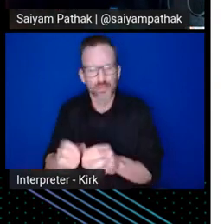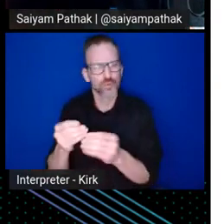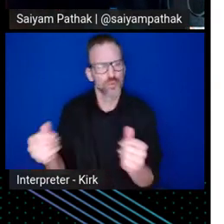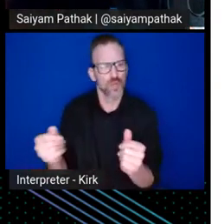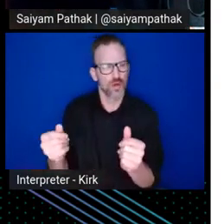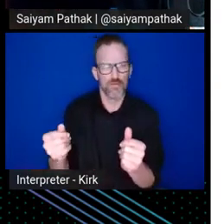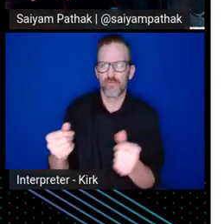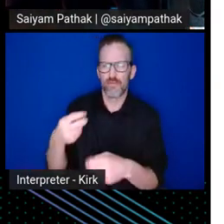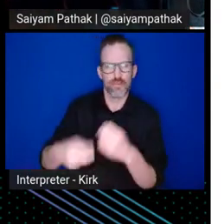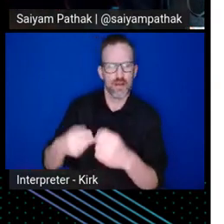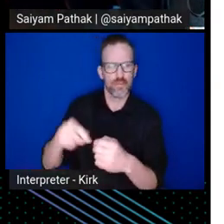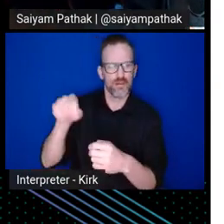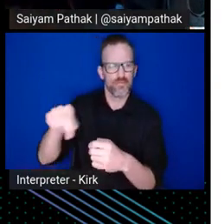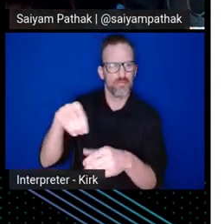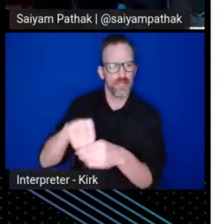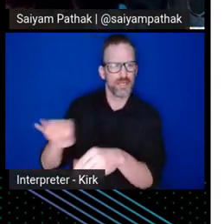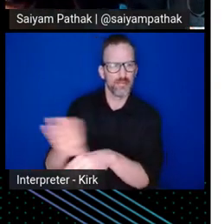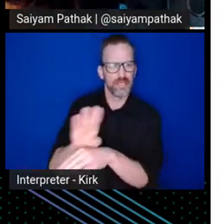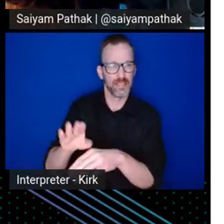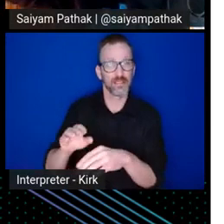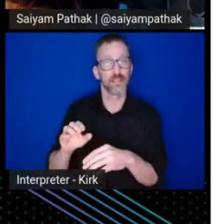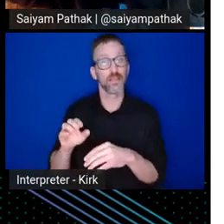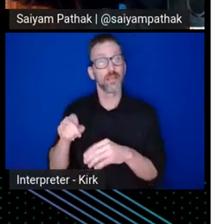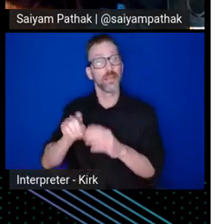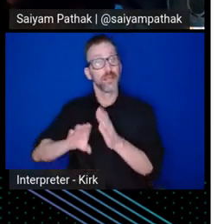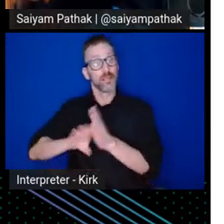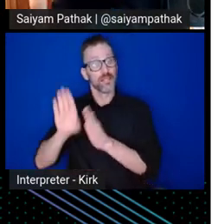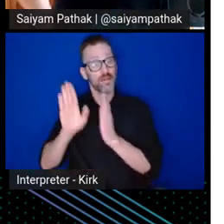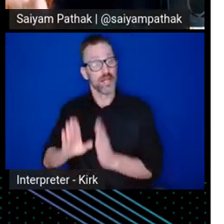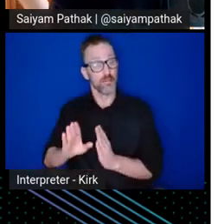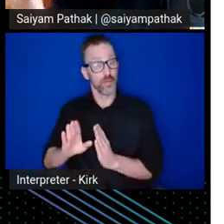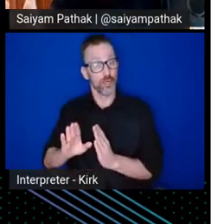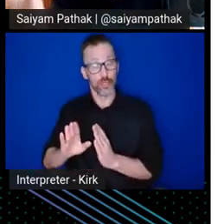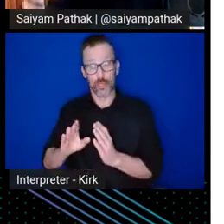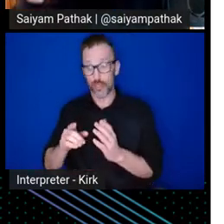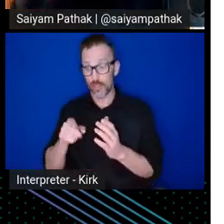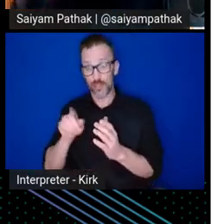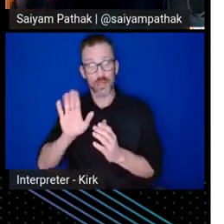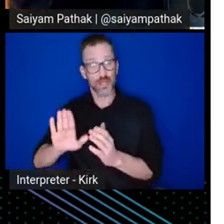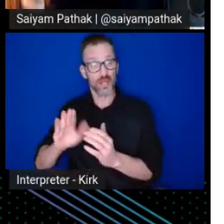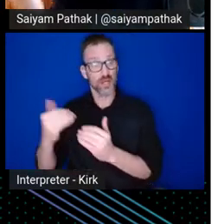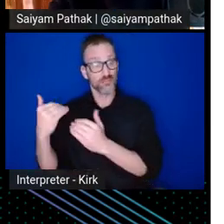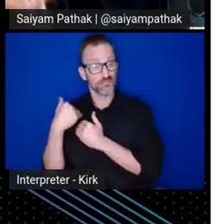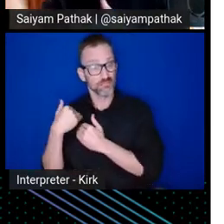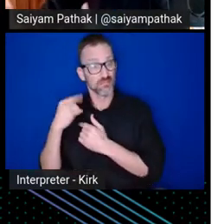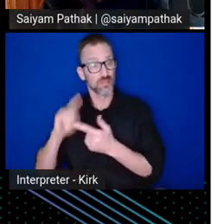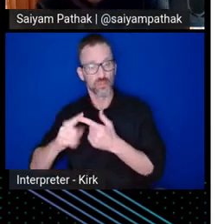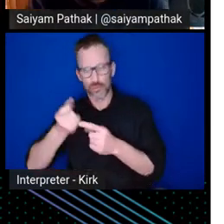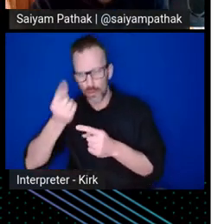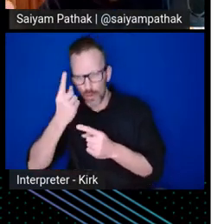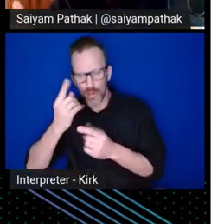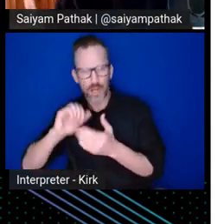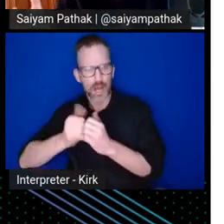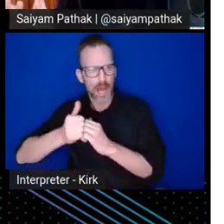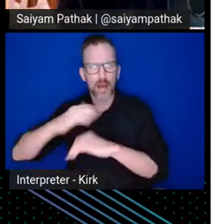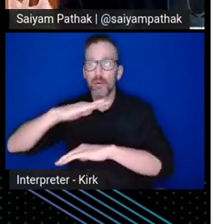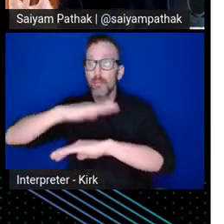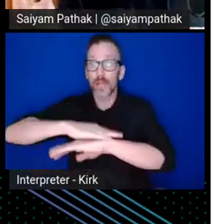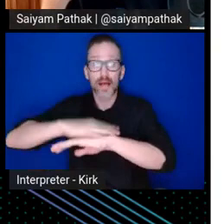not there to understand how the platforms work and how they can deploy to those